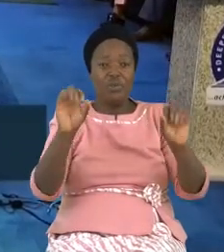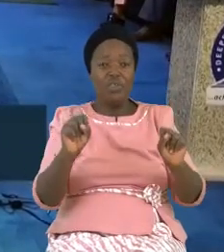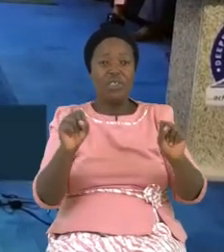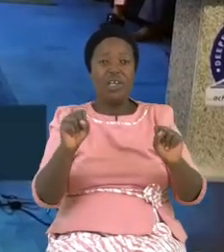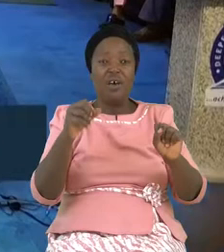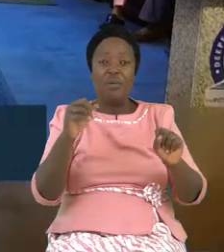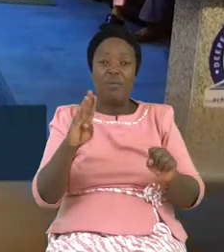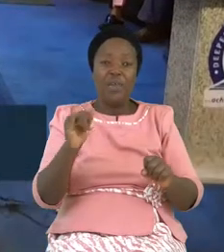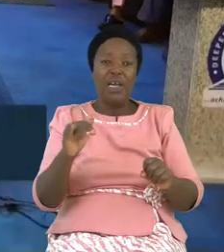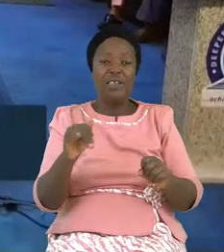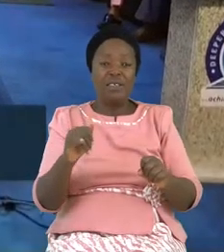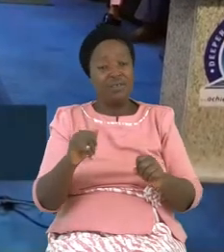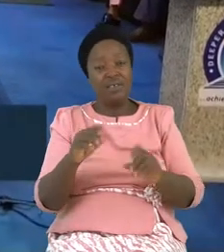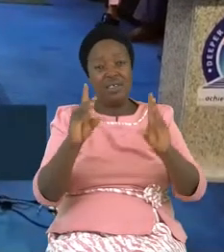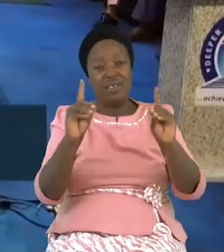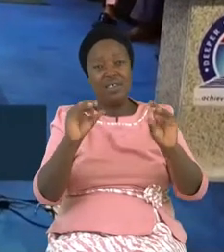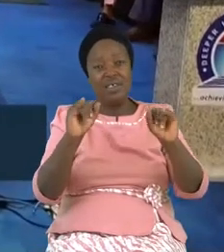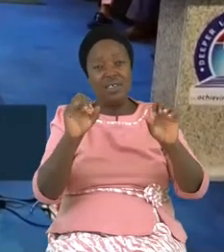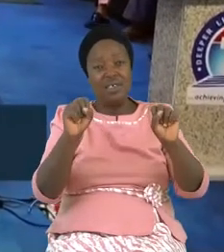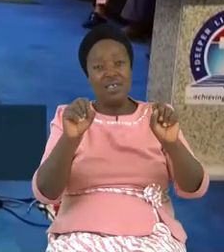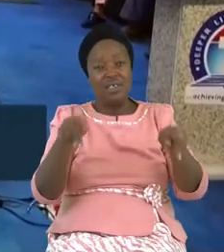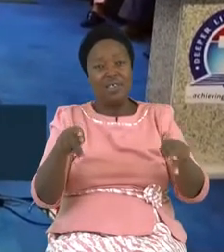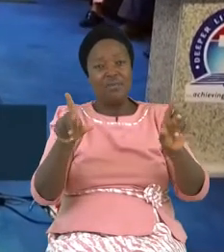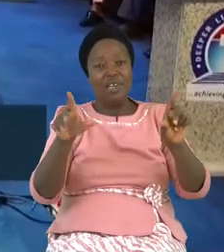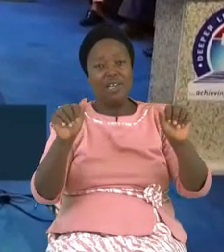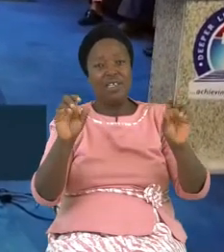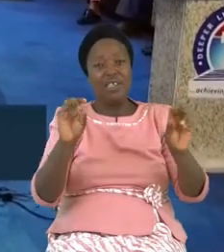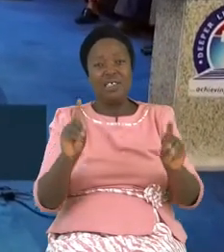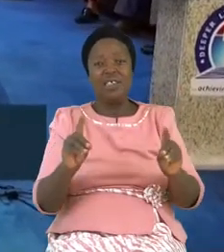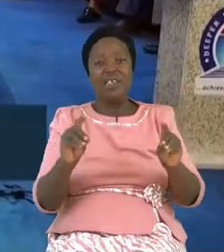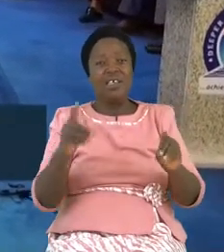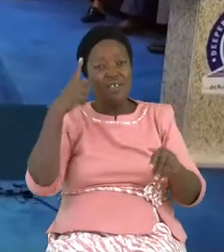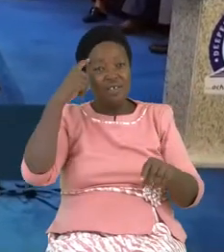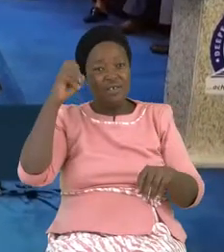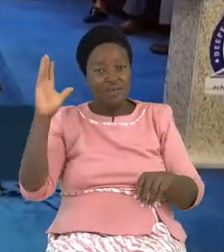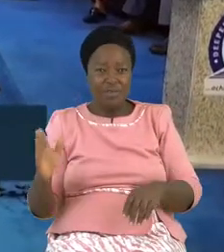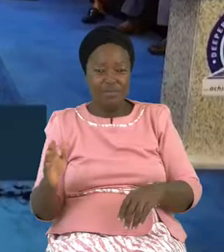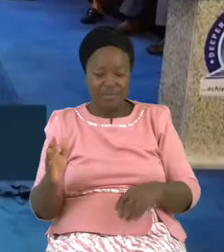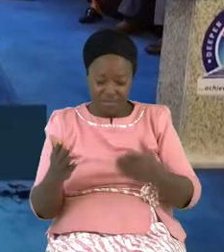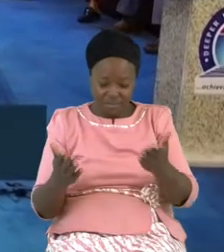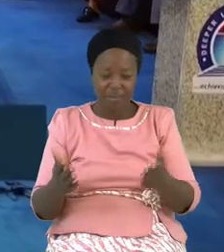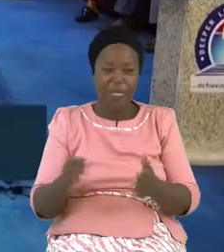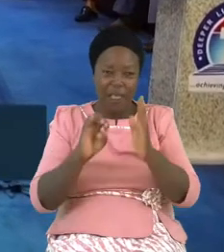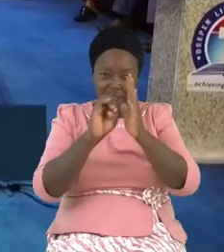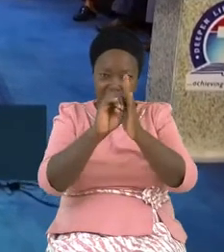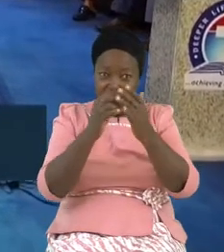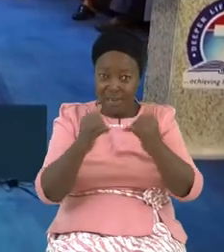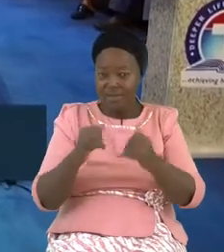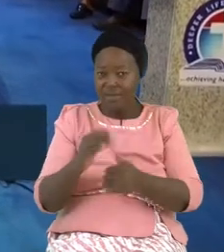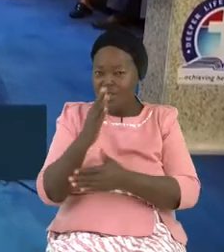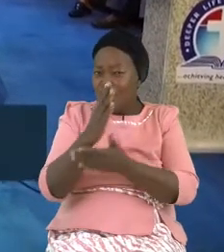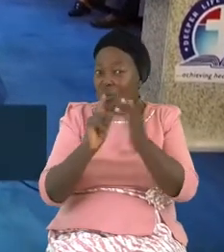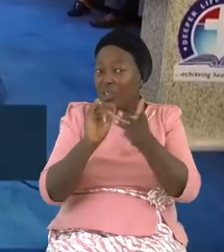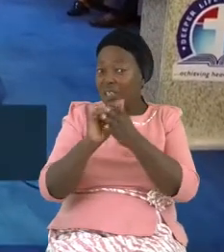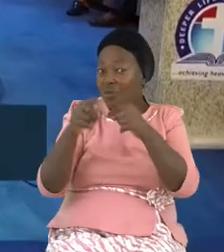the exam and he forgot pen, paper behind? Can you think about somebody is going for